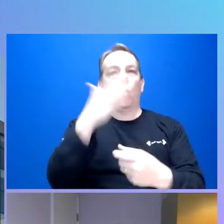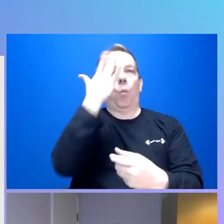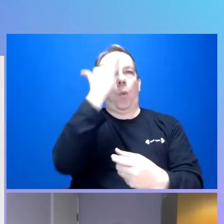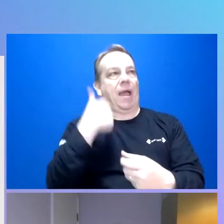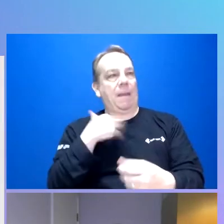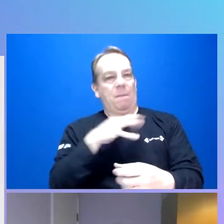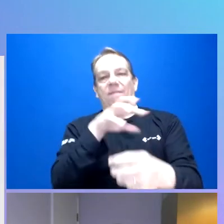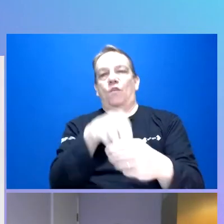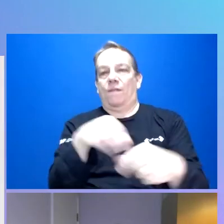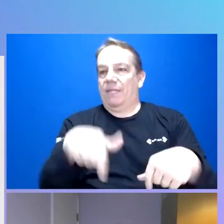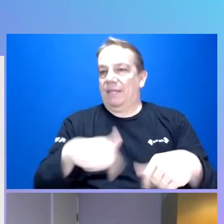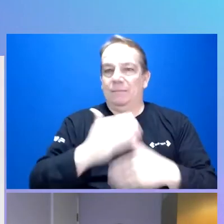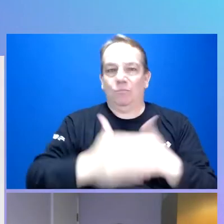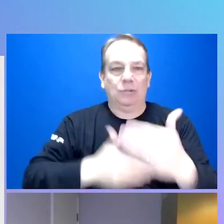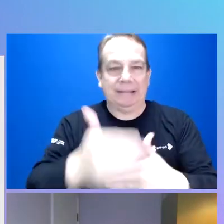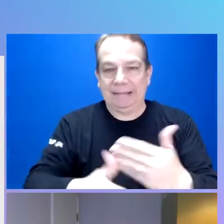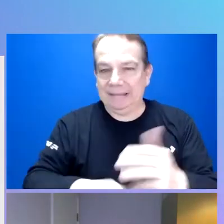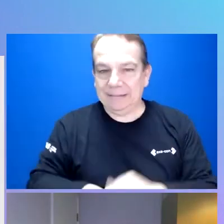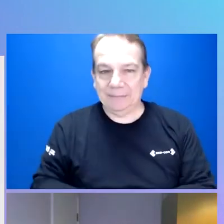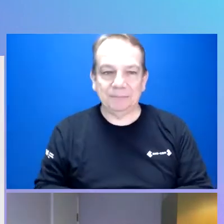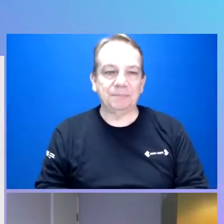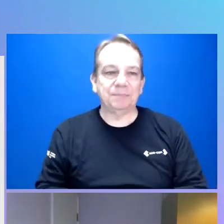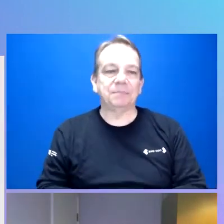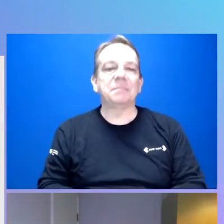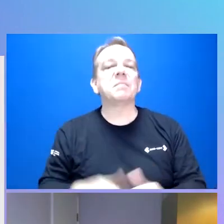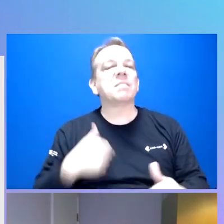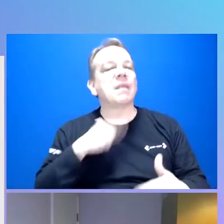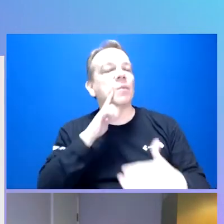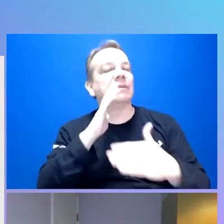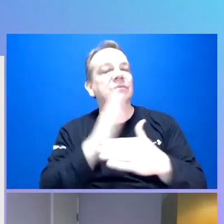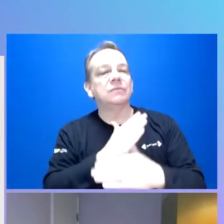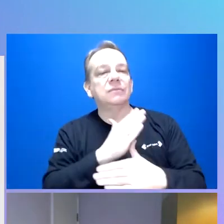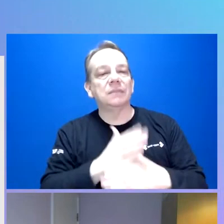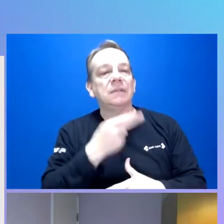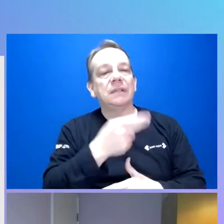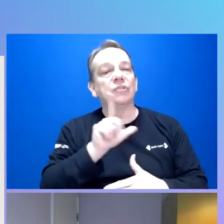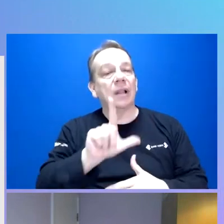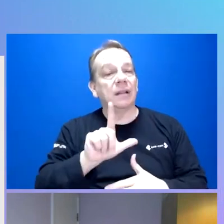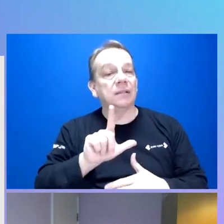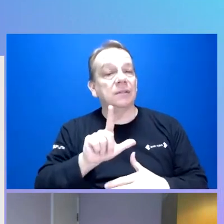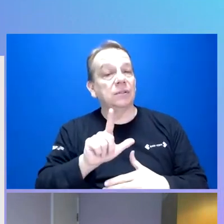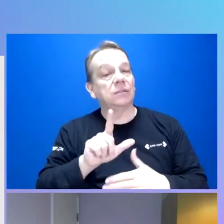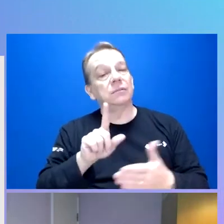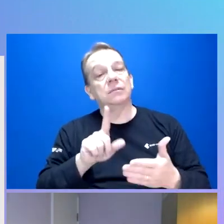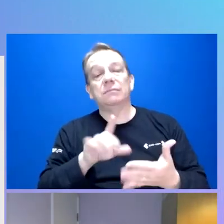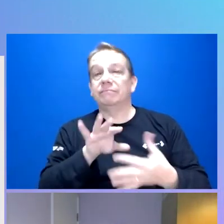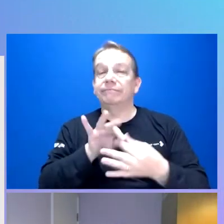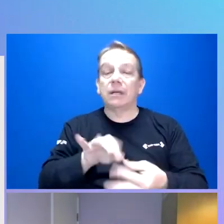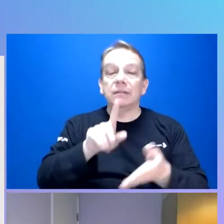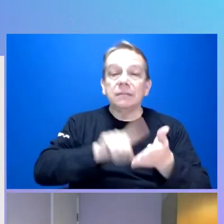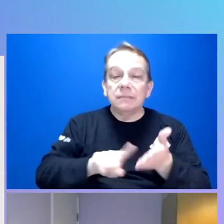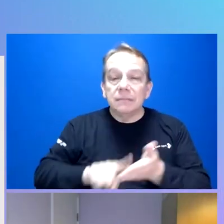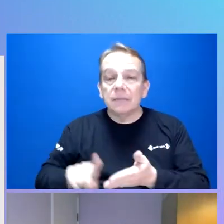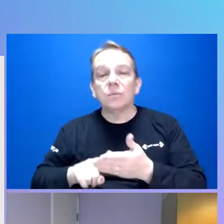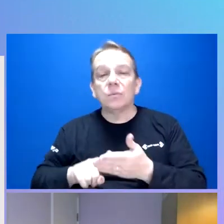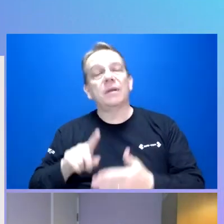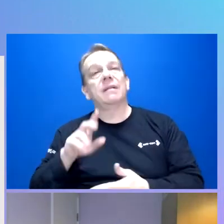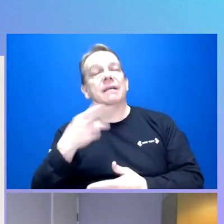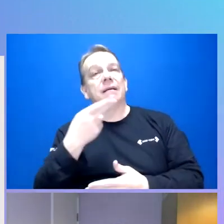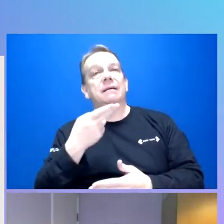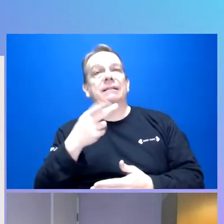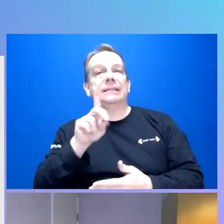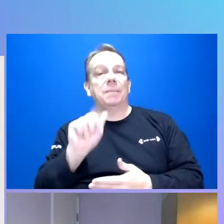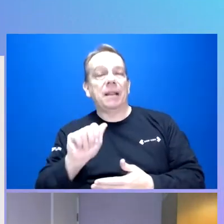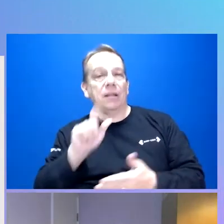actual content. So today, I'll be sharing with you HL's experience with accessibility-specific research, driven